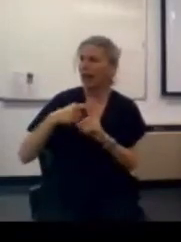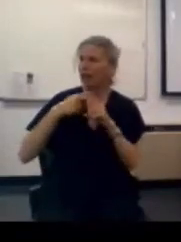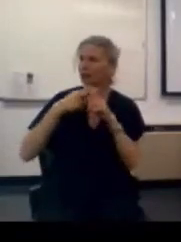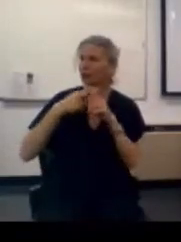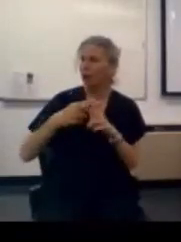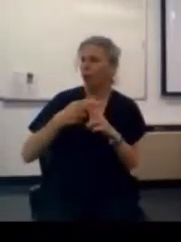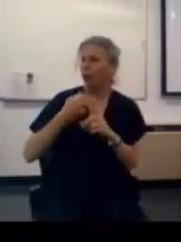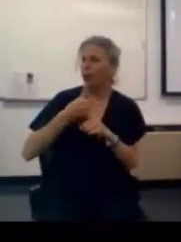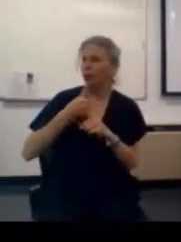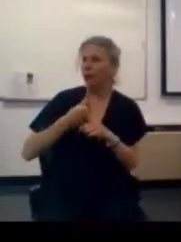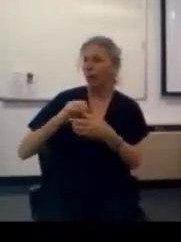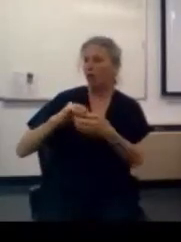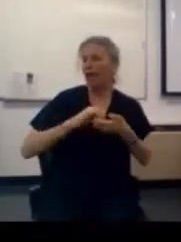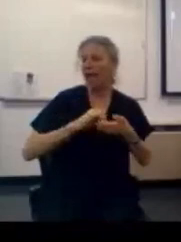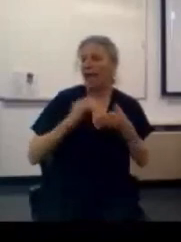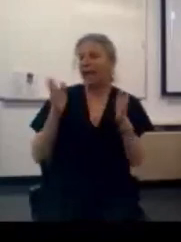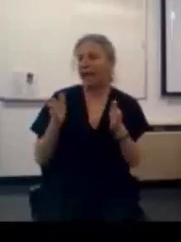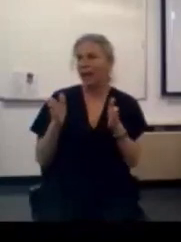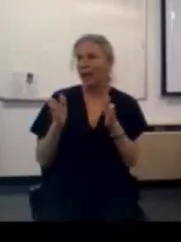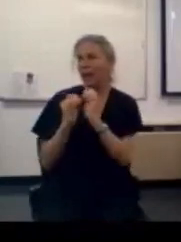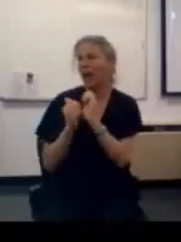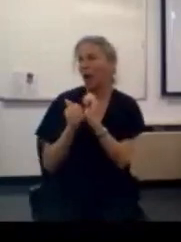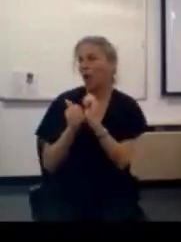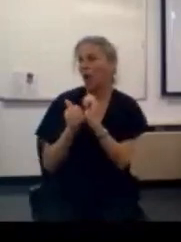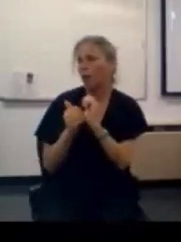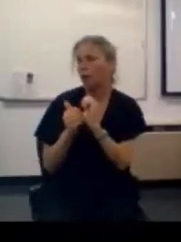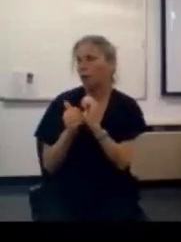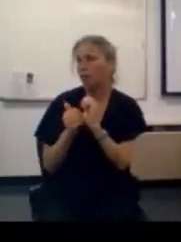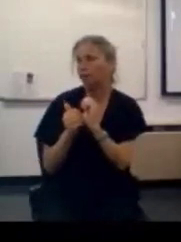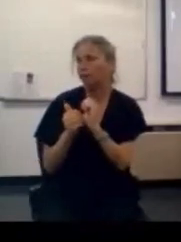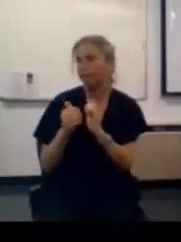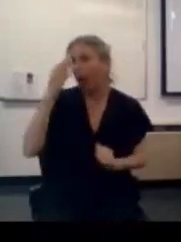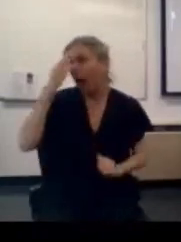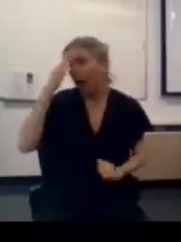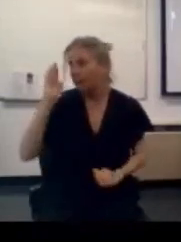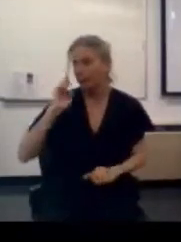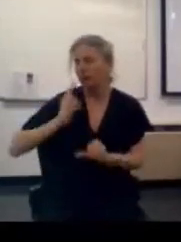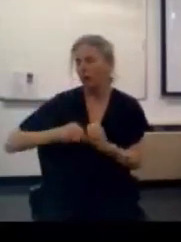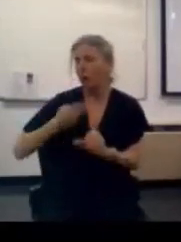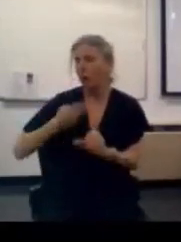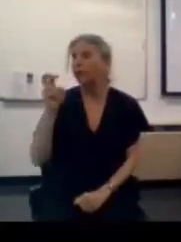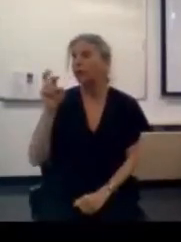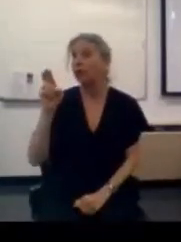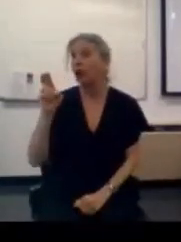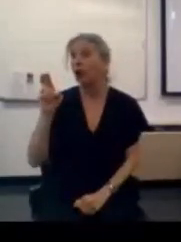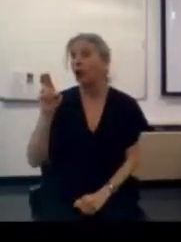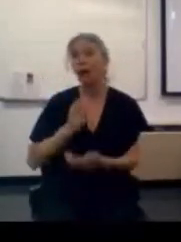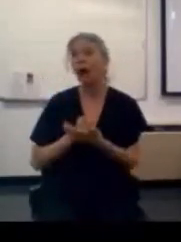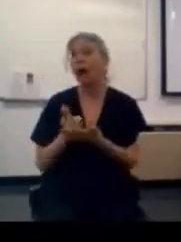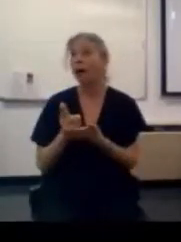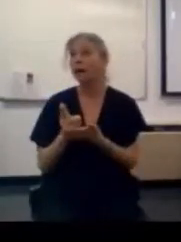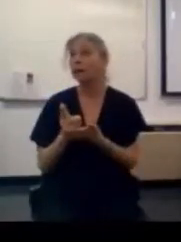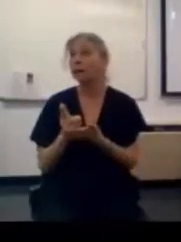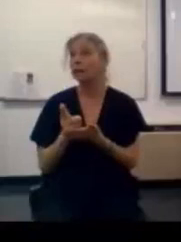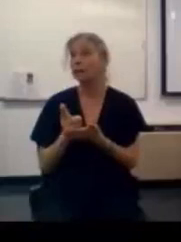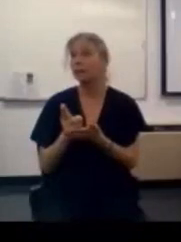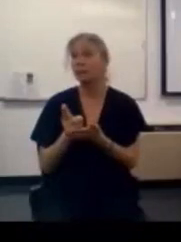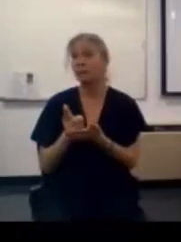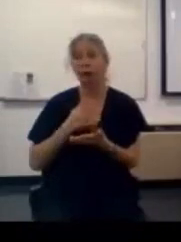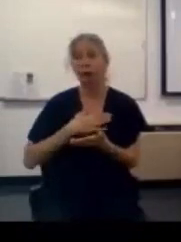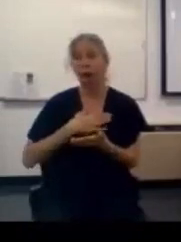into why you consider yourself an ally to this community? Sure. I didn't know I'd end up in human